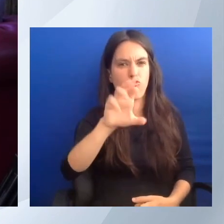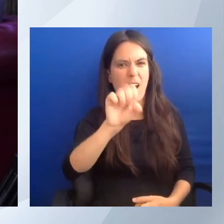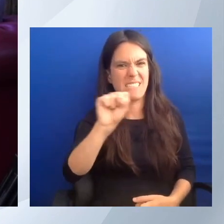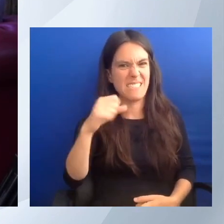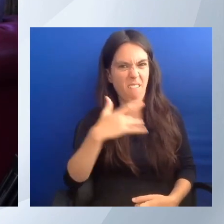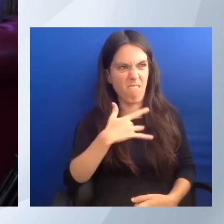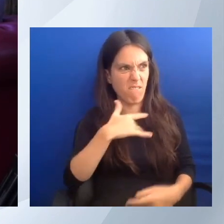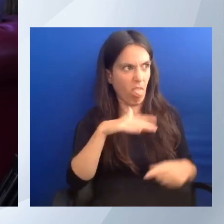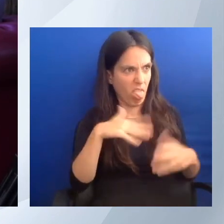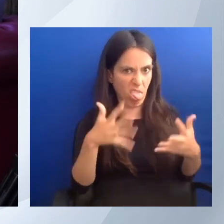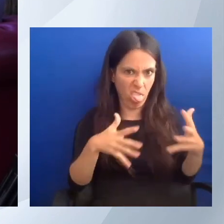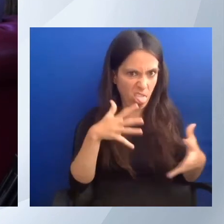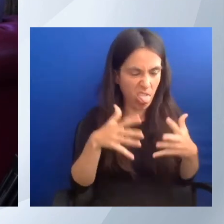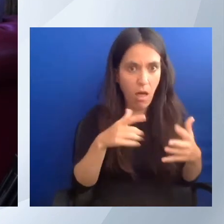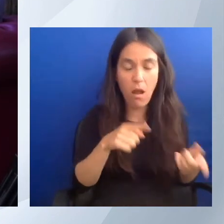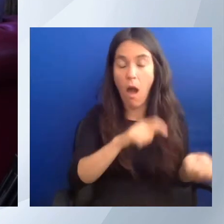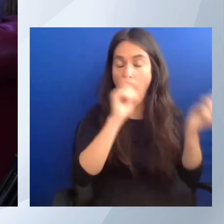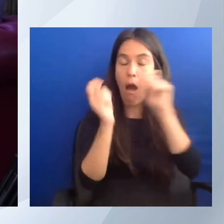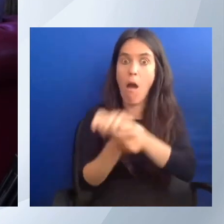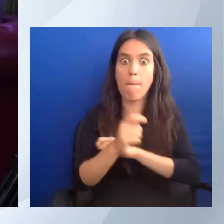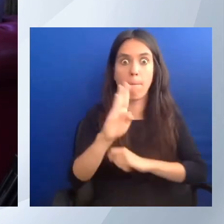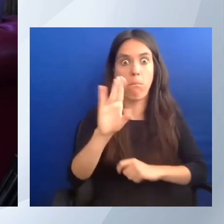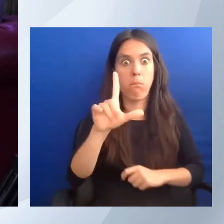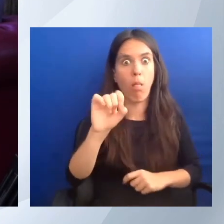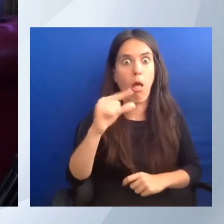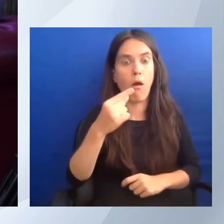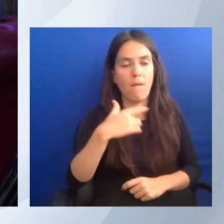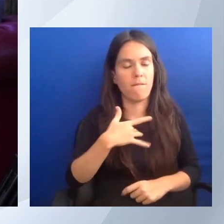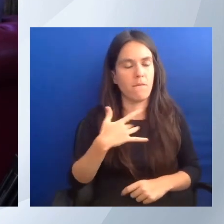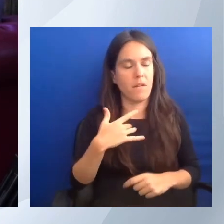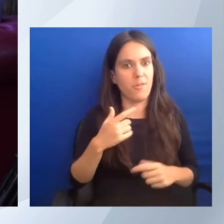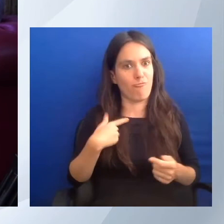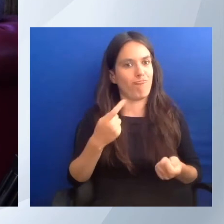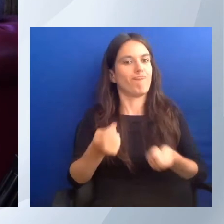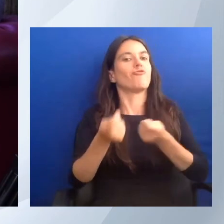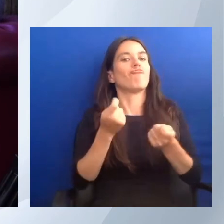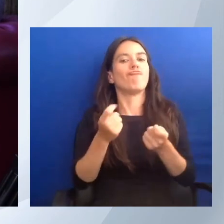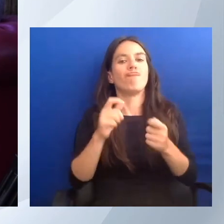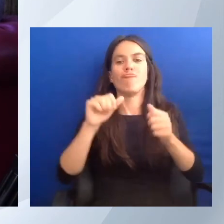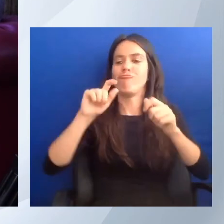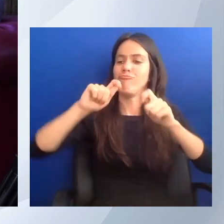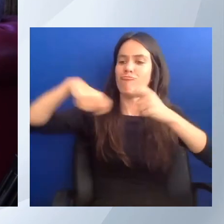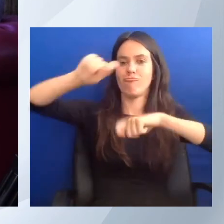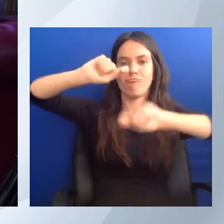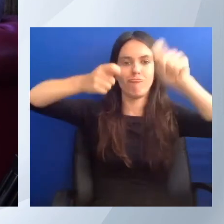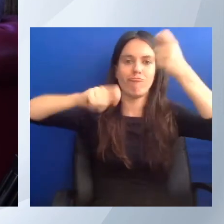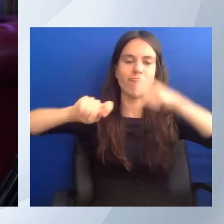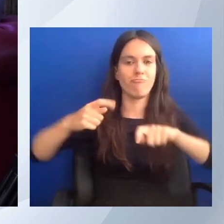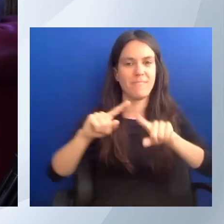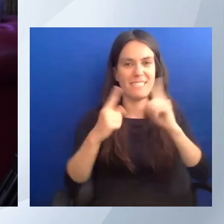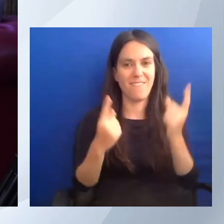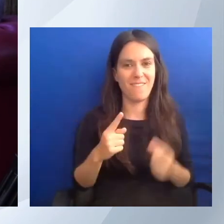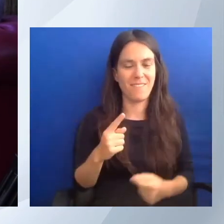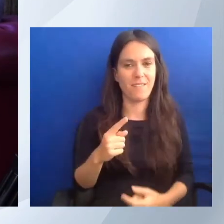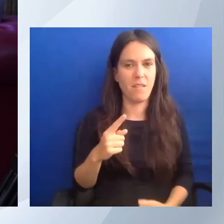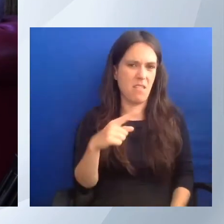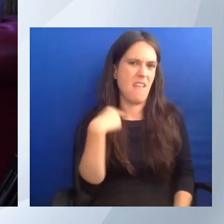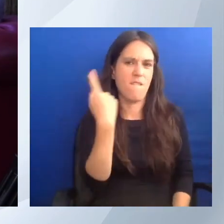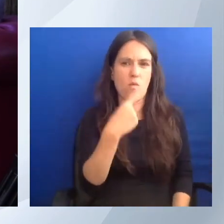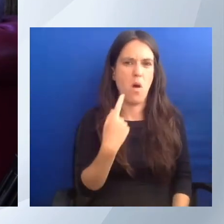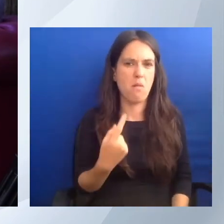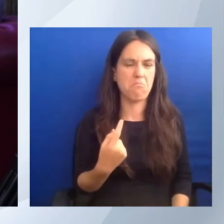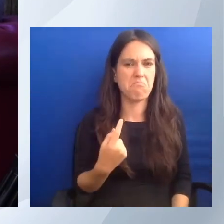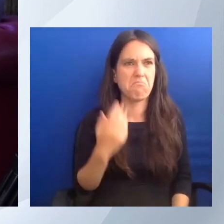start, and it doesn't really matter. Like everyone knows HTML and everyone understands the basic concepts that you can